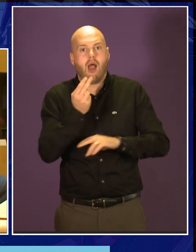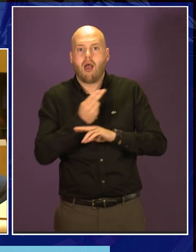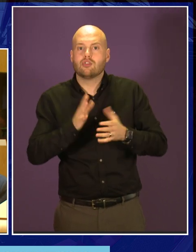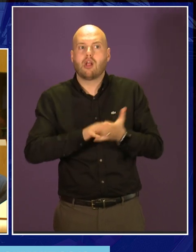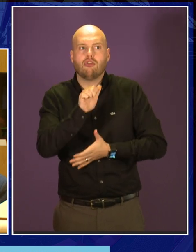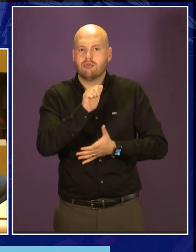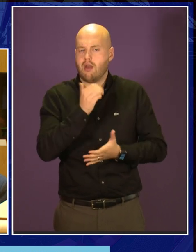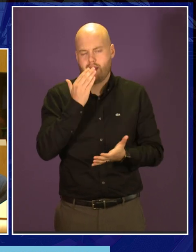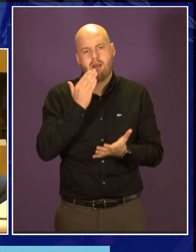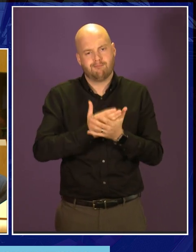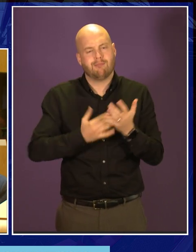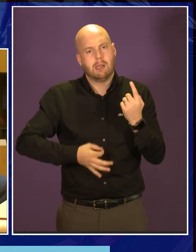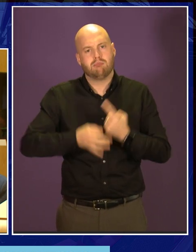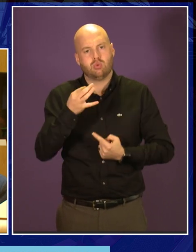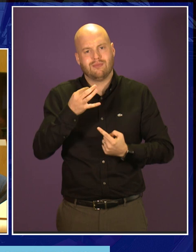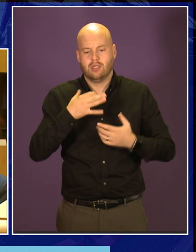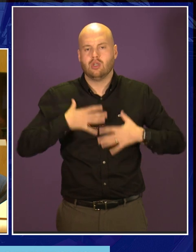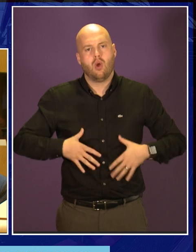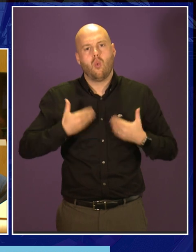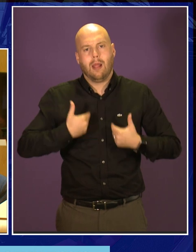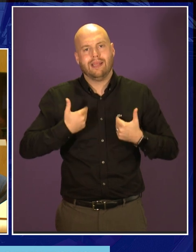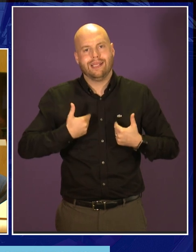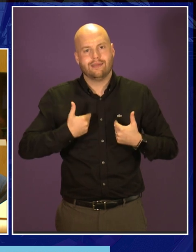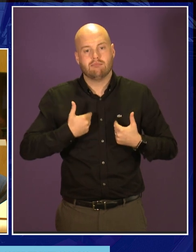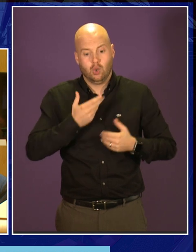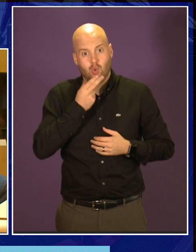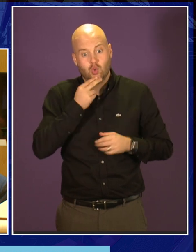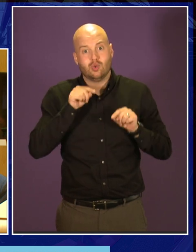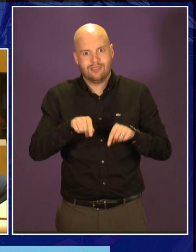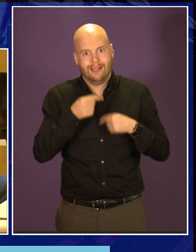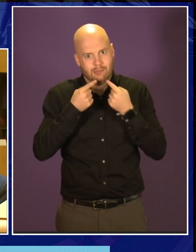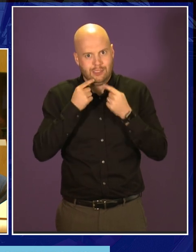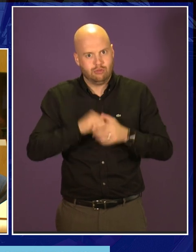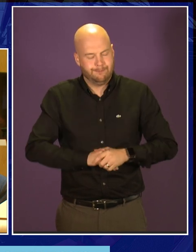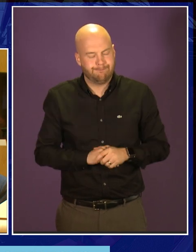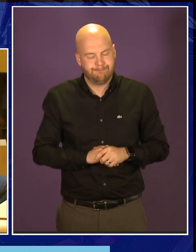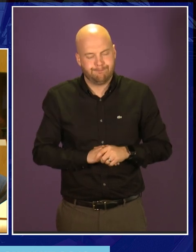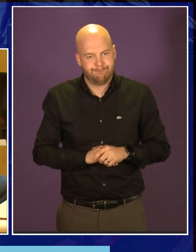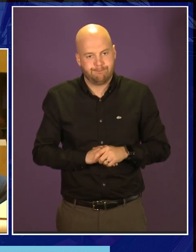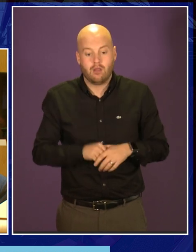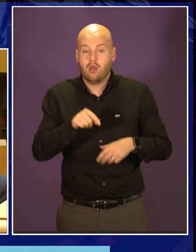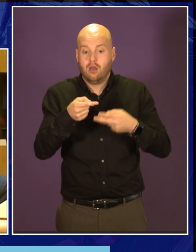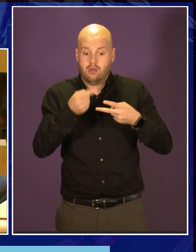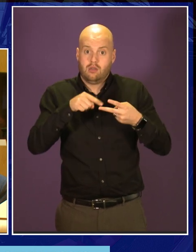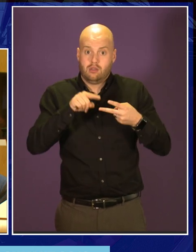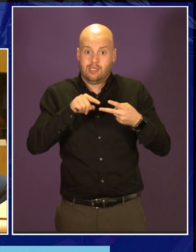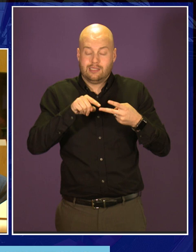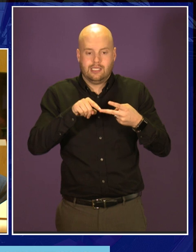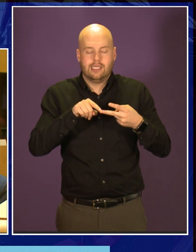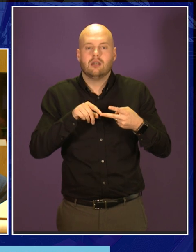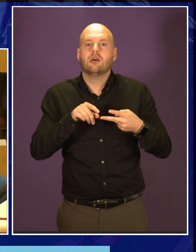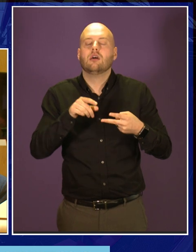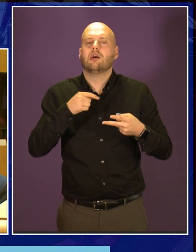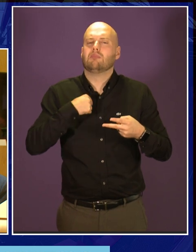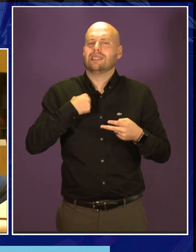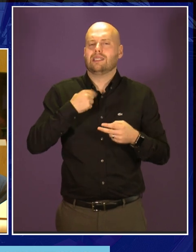does enhance well-being. Let's put that data to use. Secondly, in terms of the artist, and that's my shorthand for